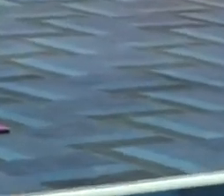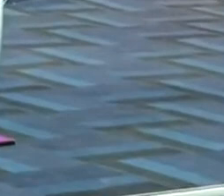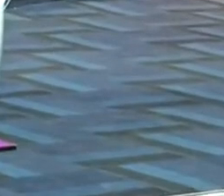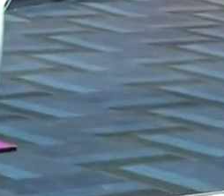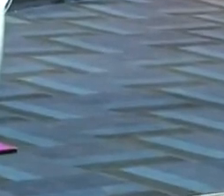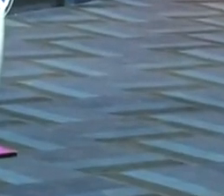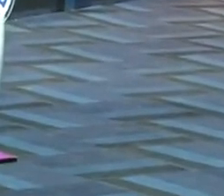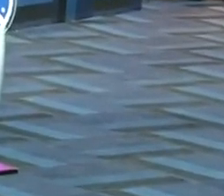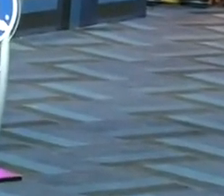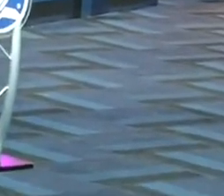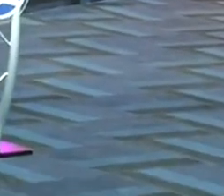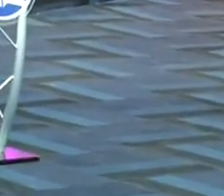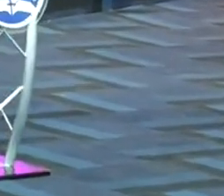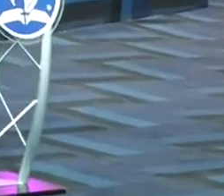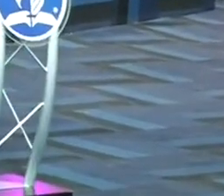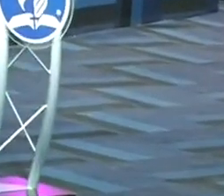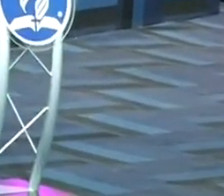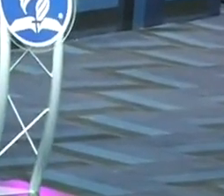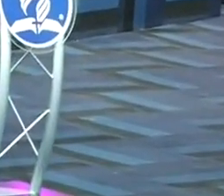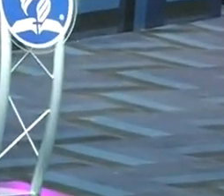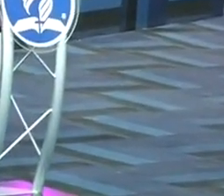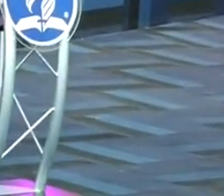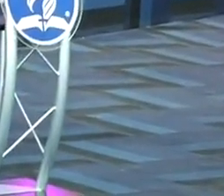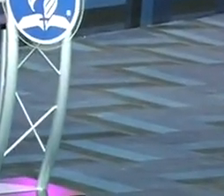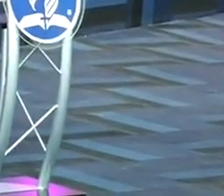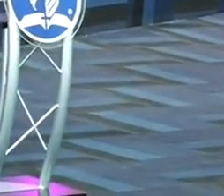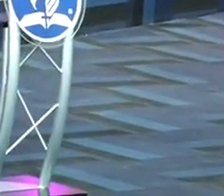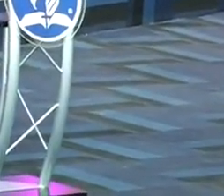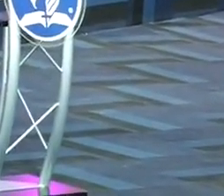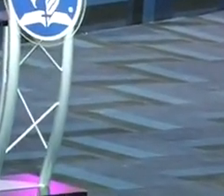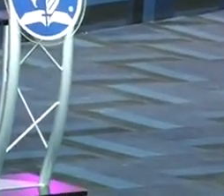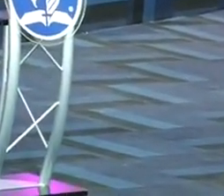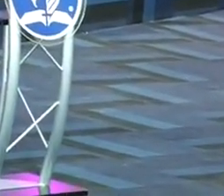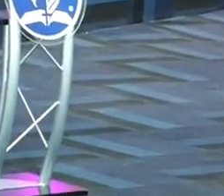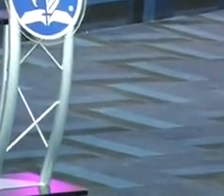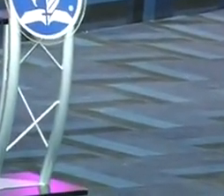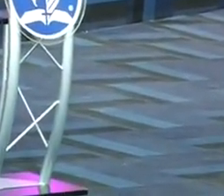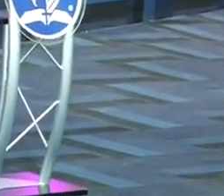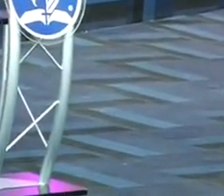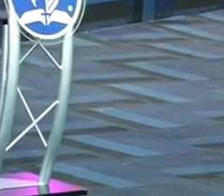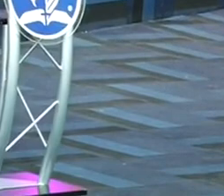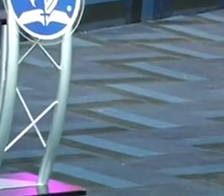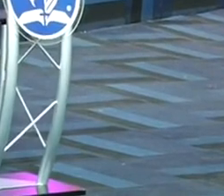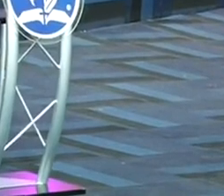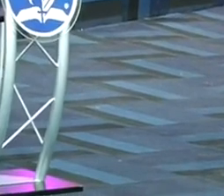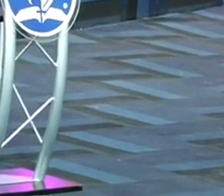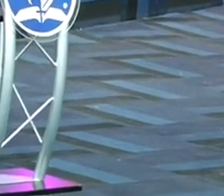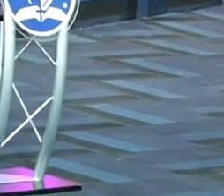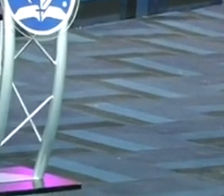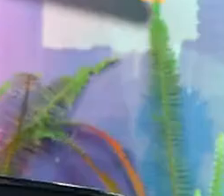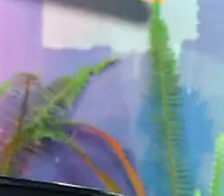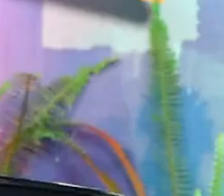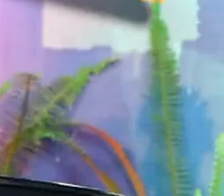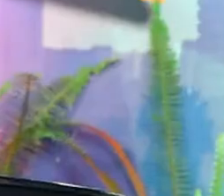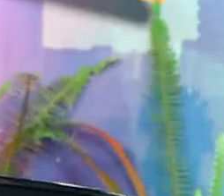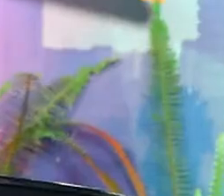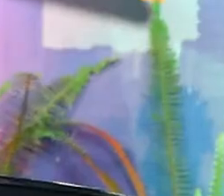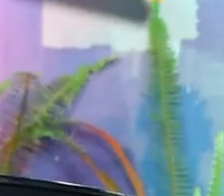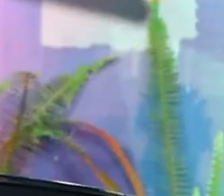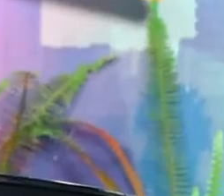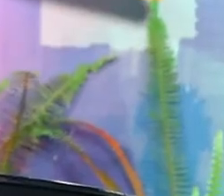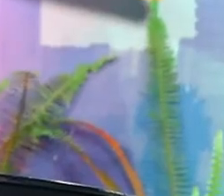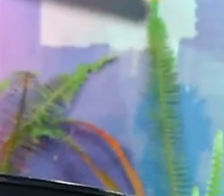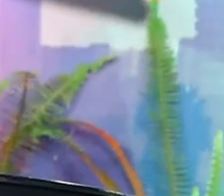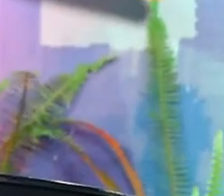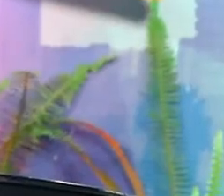Hallelujah. Amen and amen. I was told hallelujah is the highest form of praise that gets the